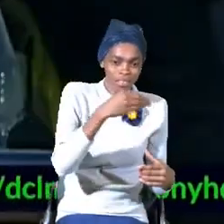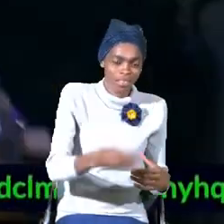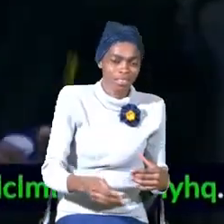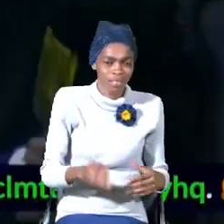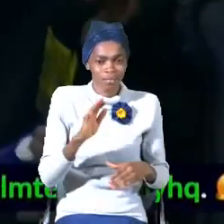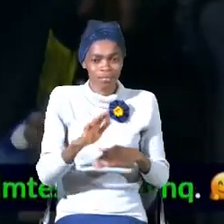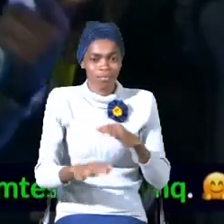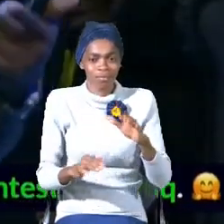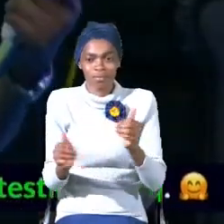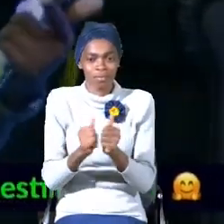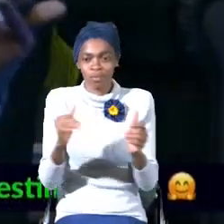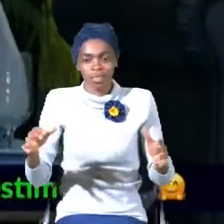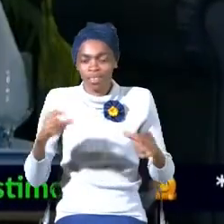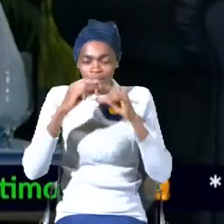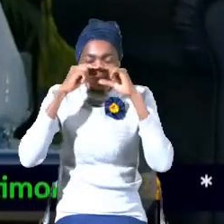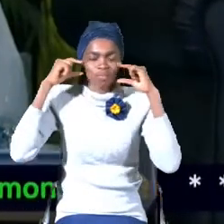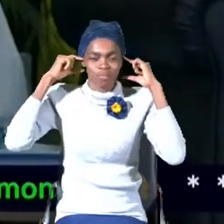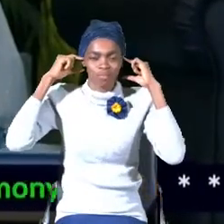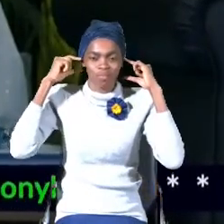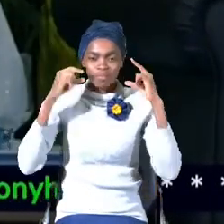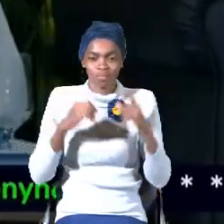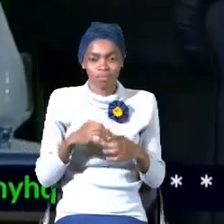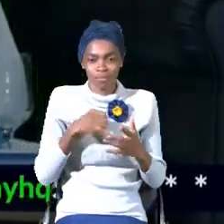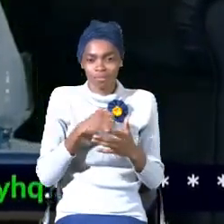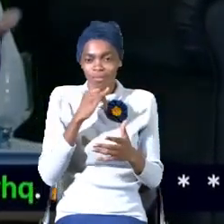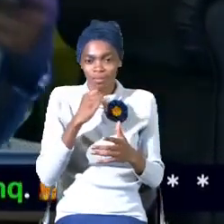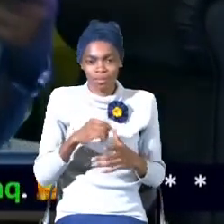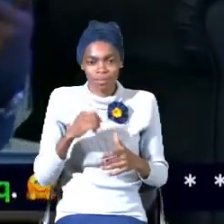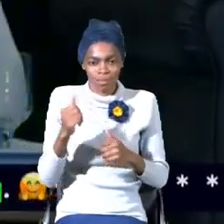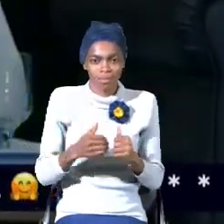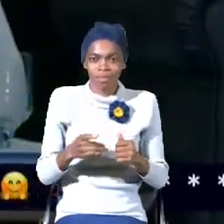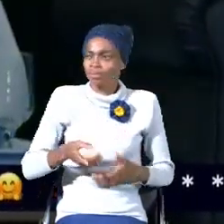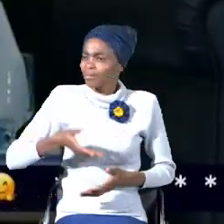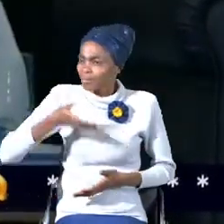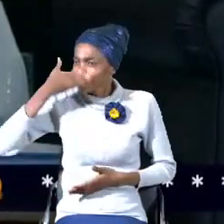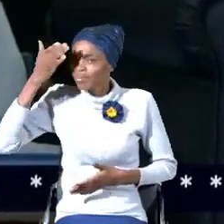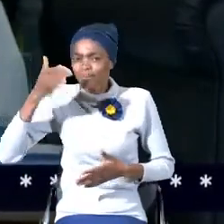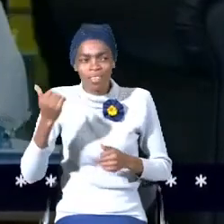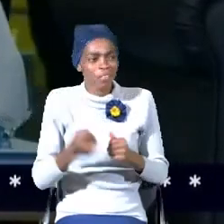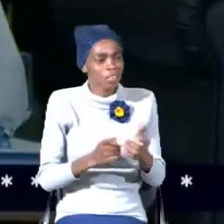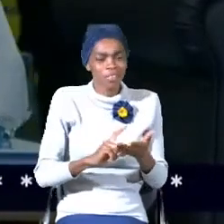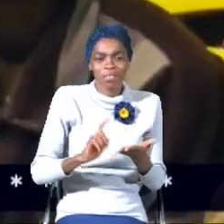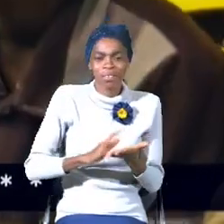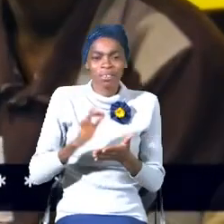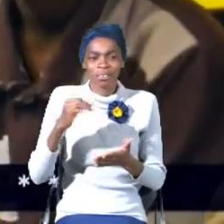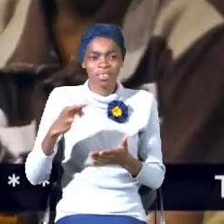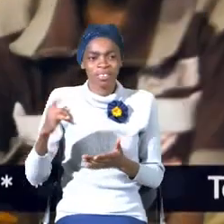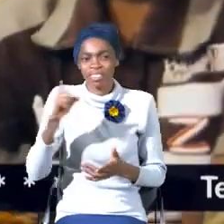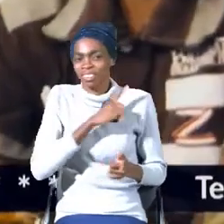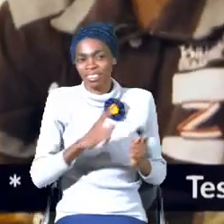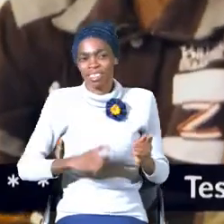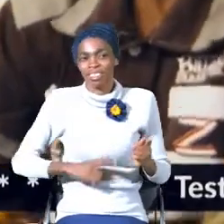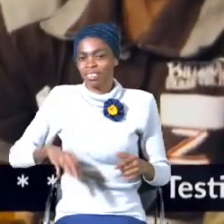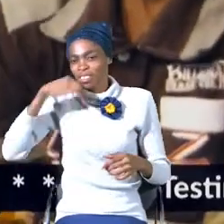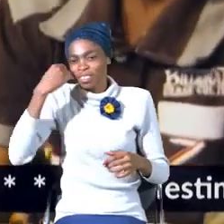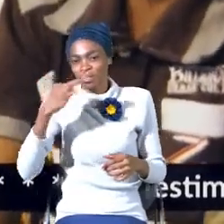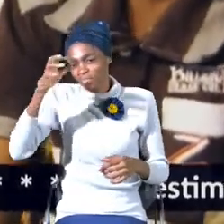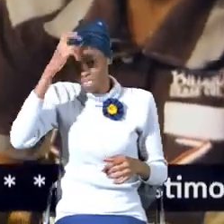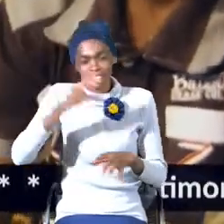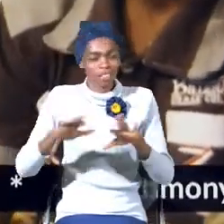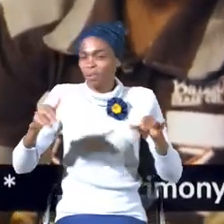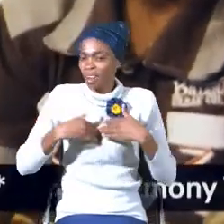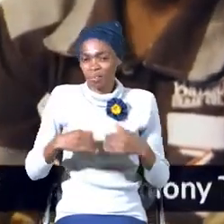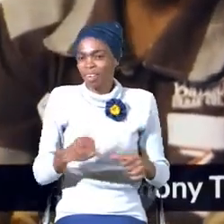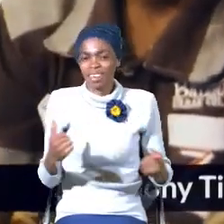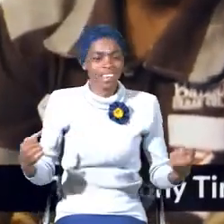my nose mask. With the dust and everything, I was inhaling it. And to the glory of God and to the shame of the devil, I did not have any attack